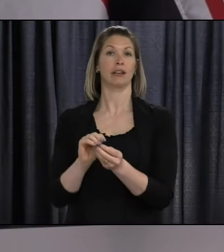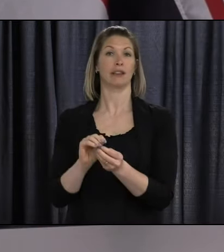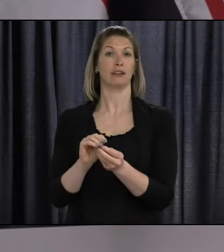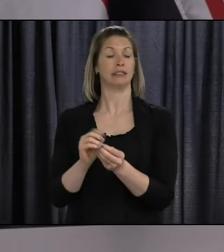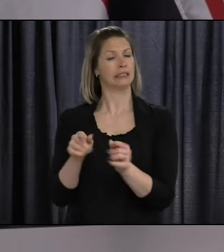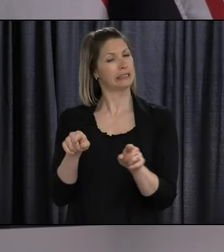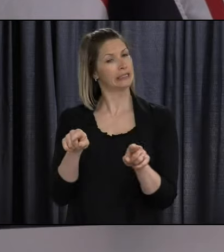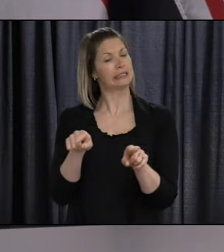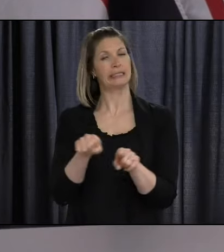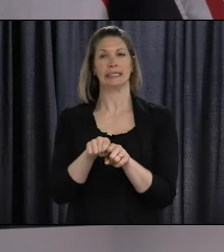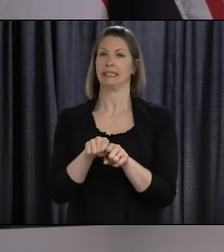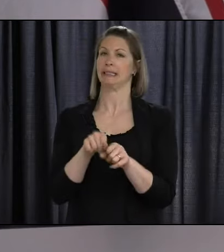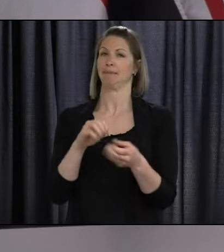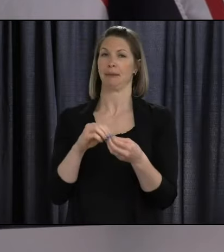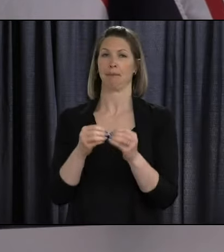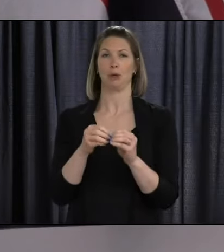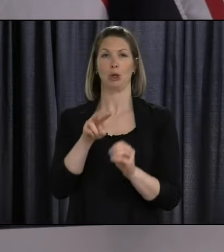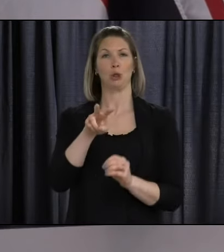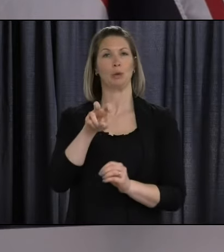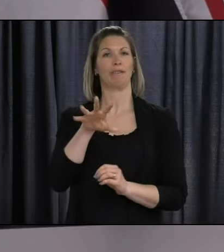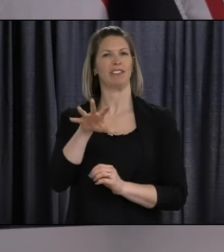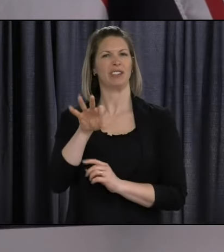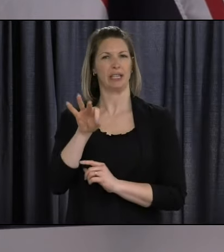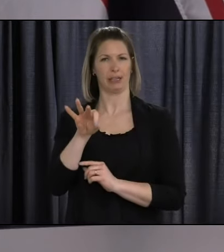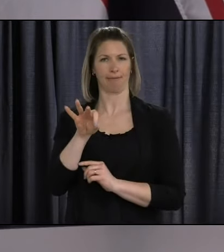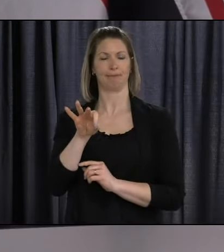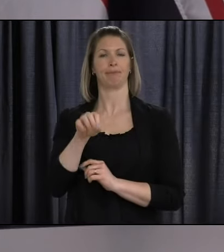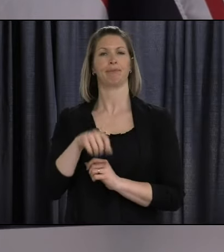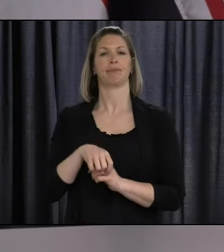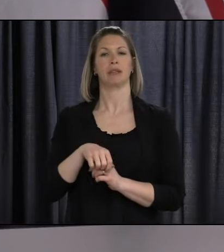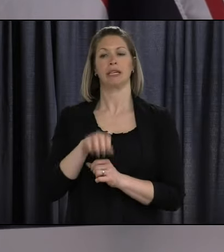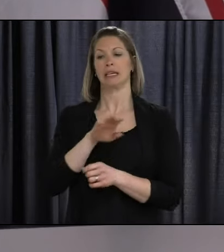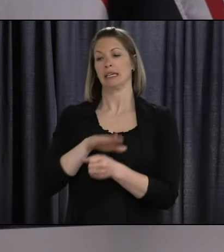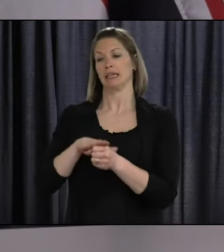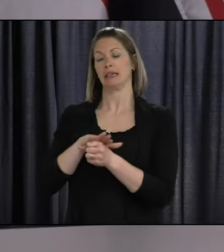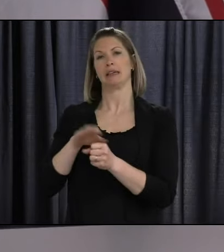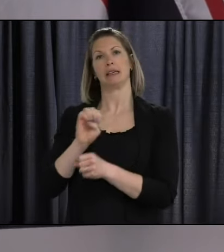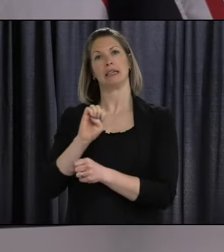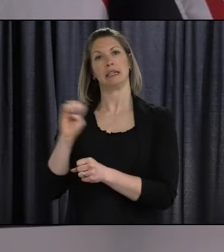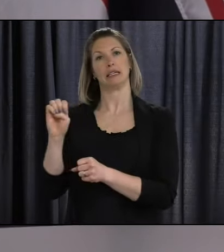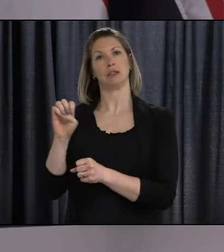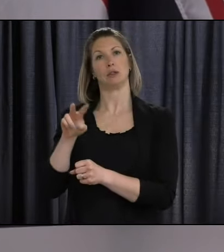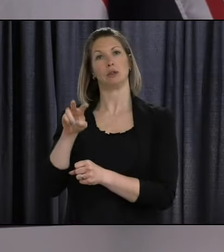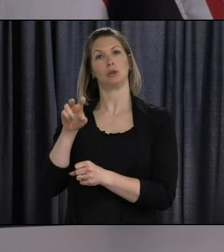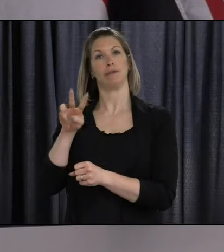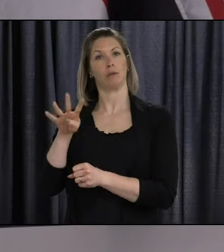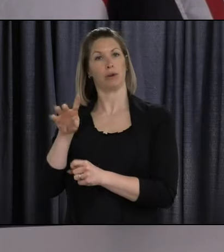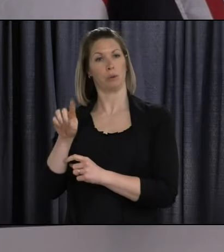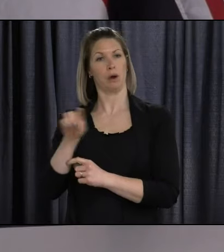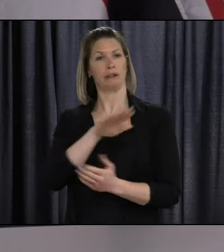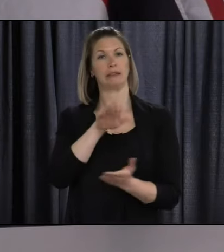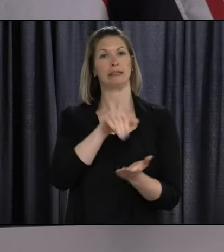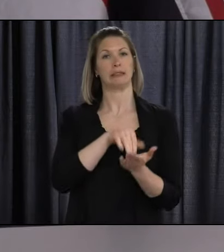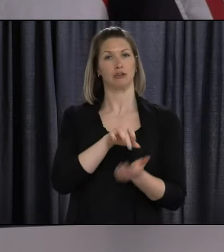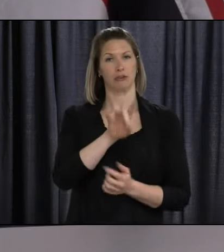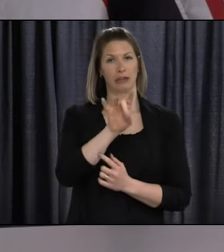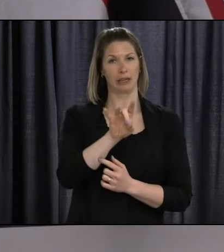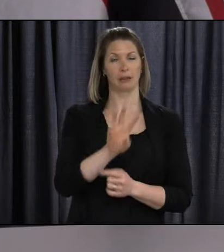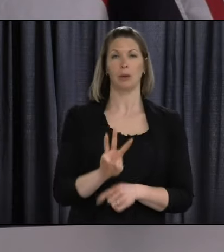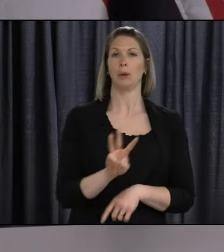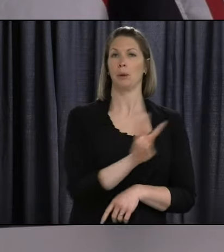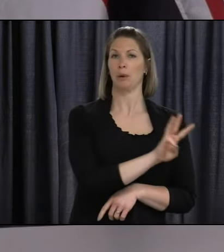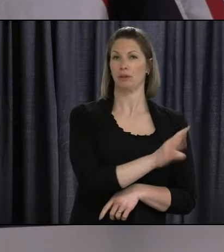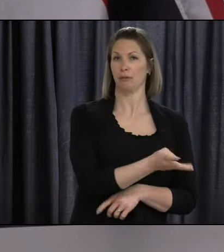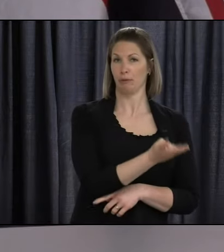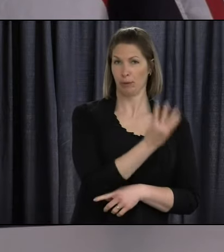remains at 259. We have 241 cases in Eastern Health, 8 in Central Health, 4 in Western